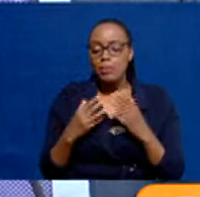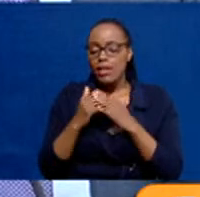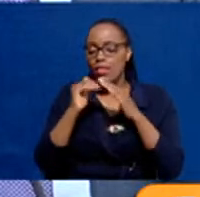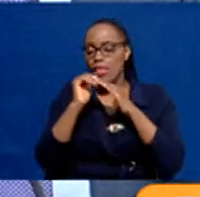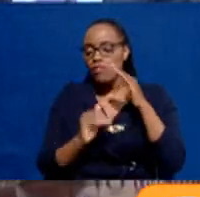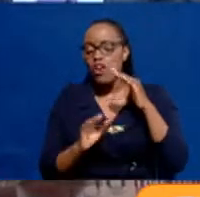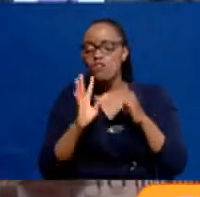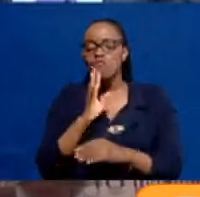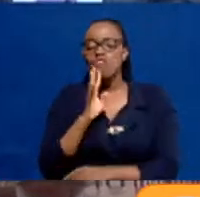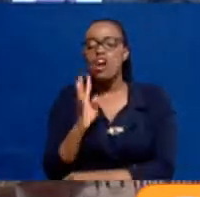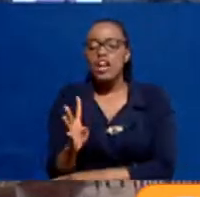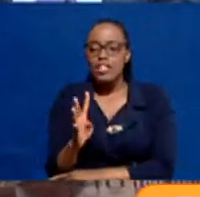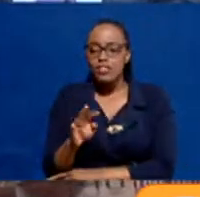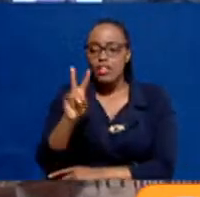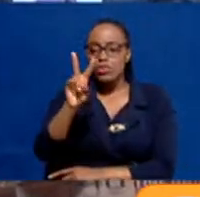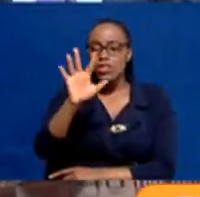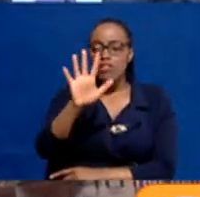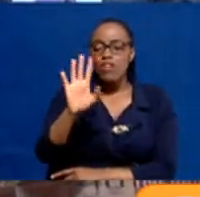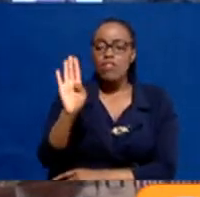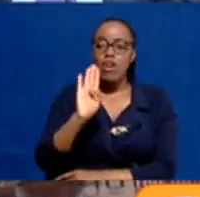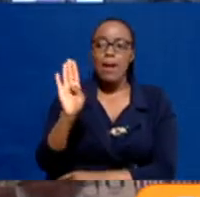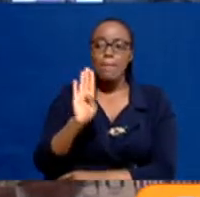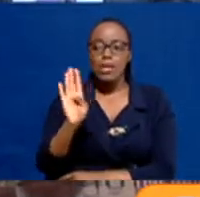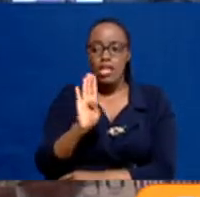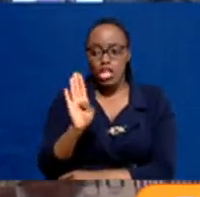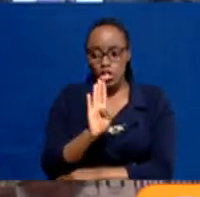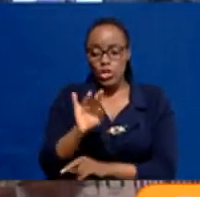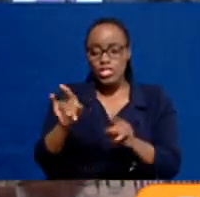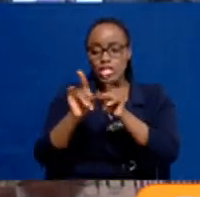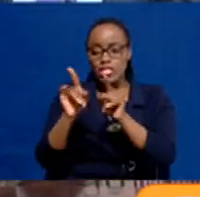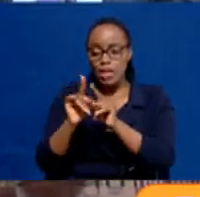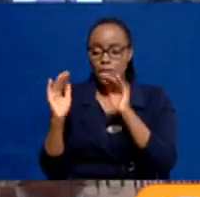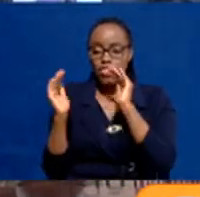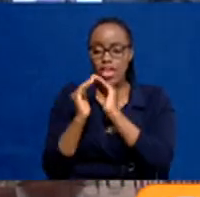than 425 billion shillings as the